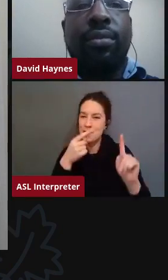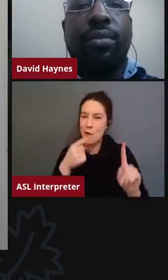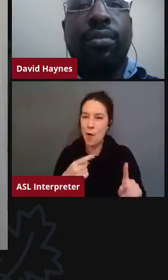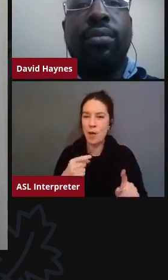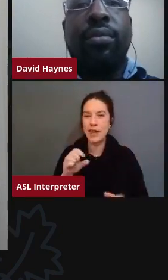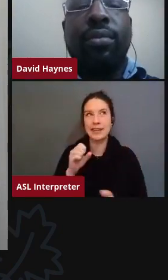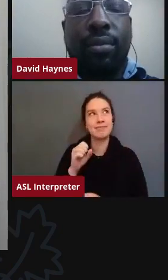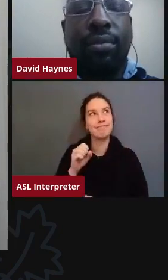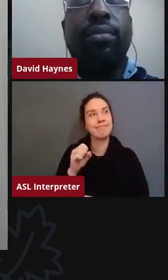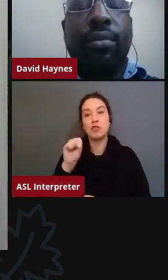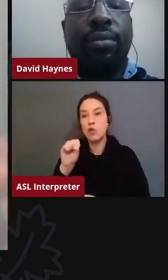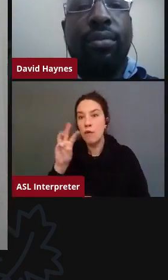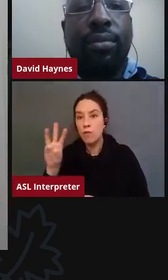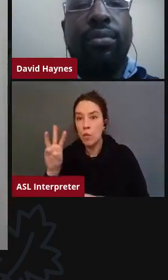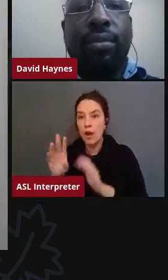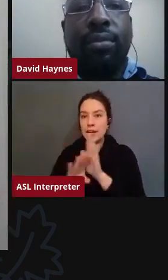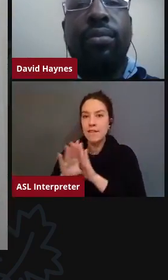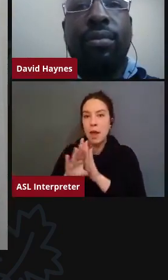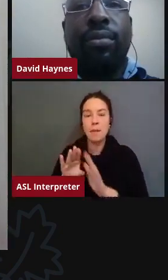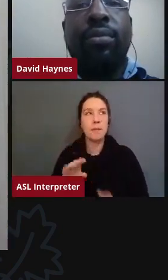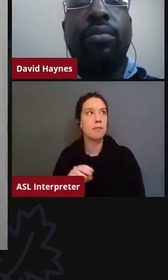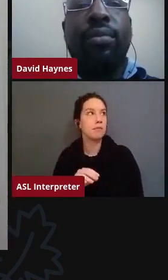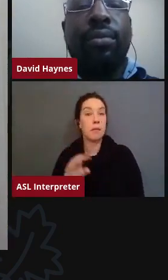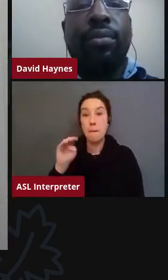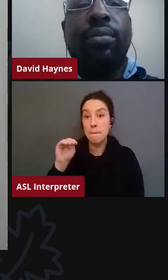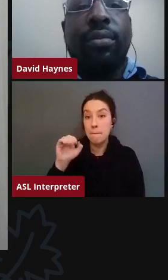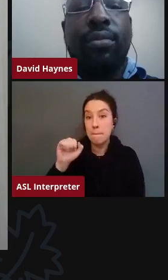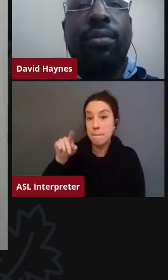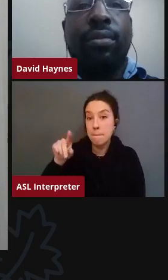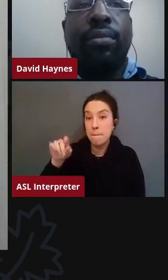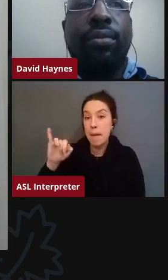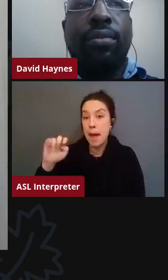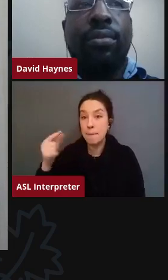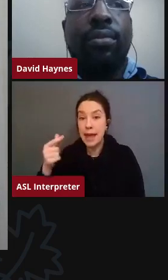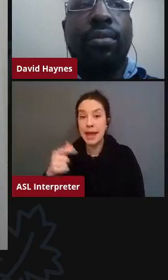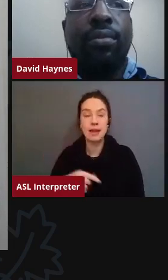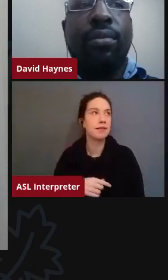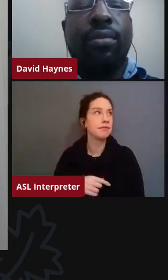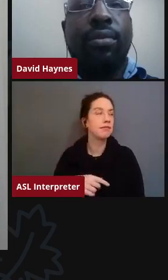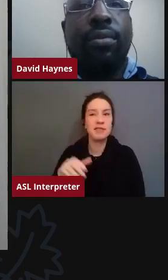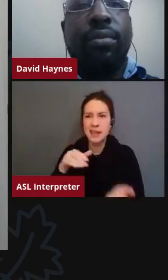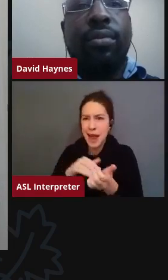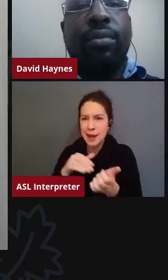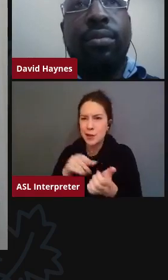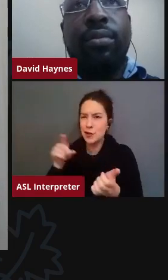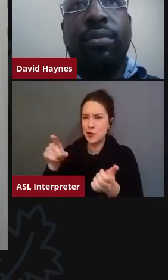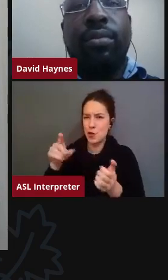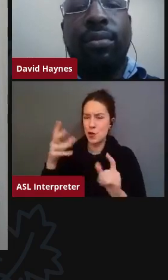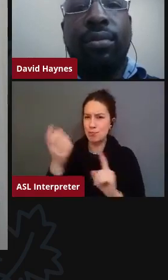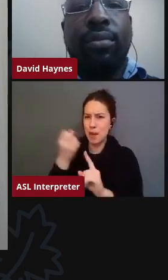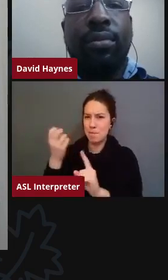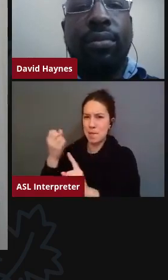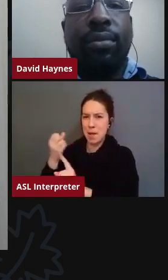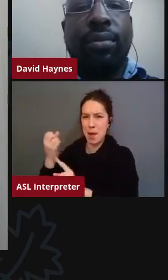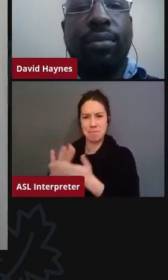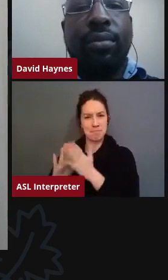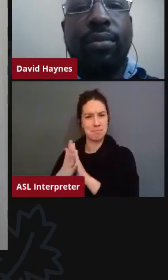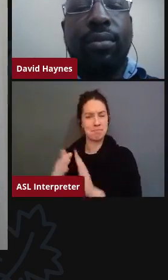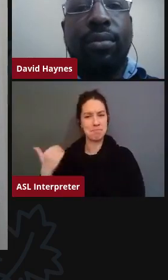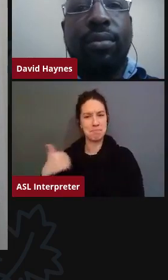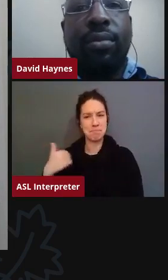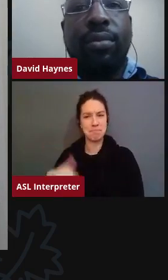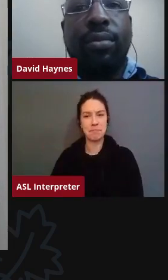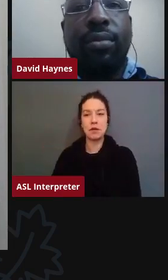software mapping, of course, being a doctor. And let me also ask you, what do you, before we go